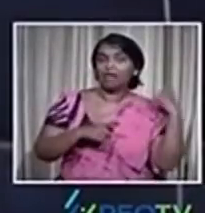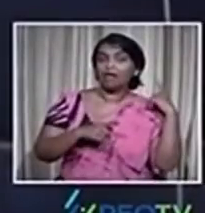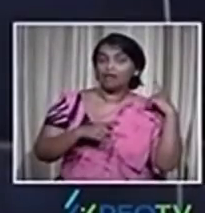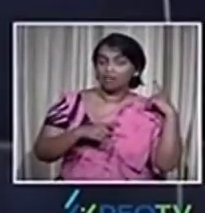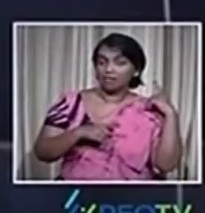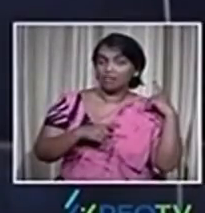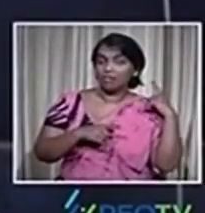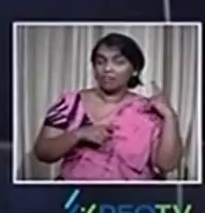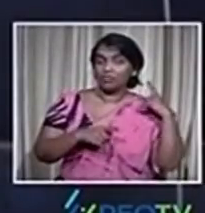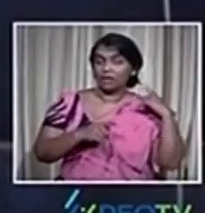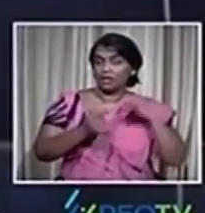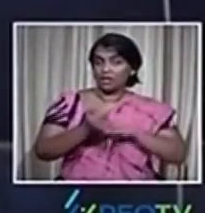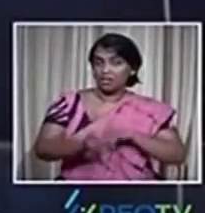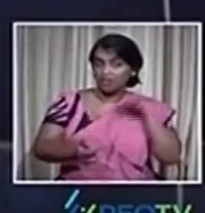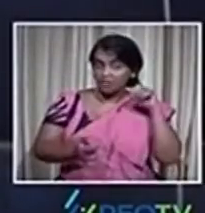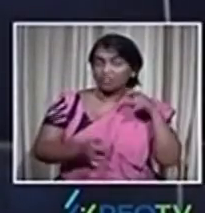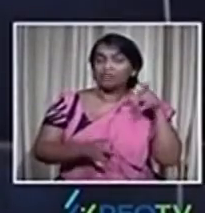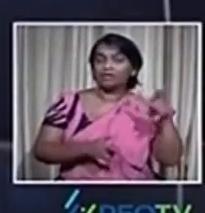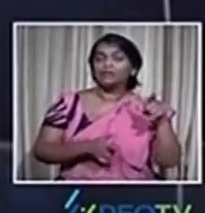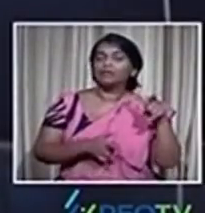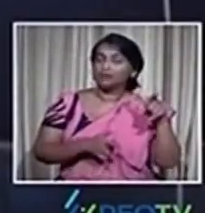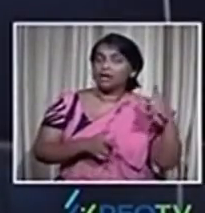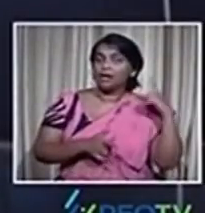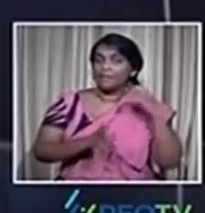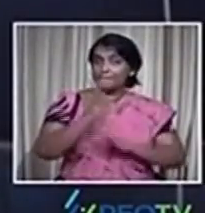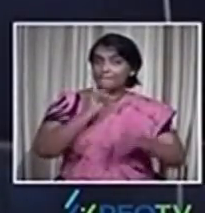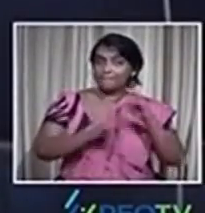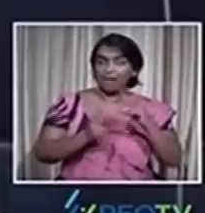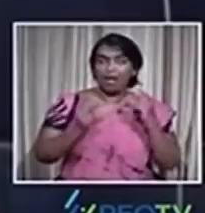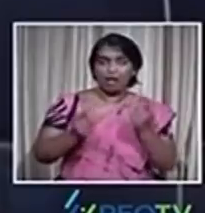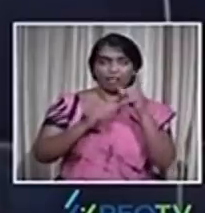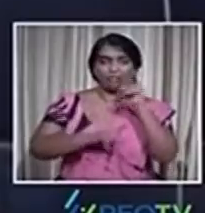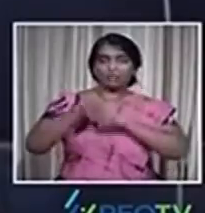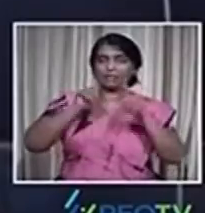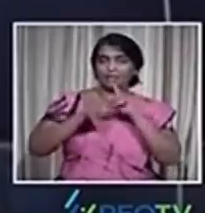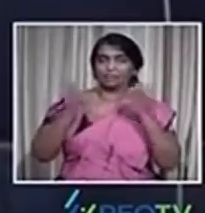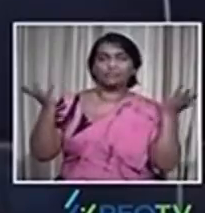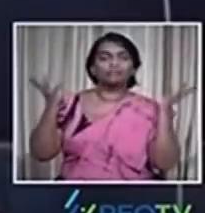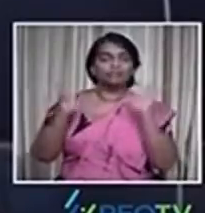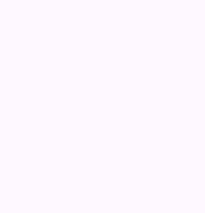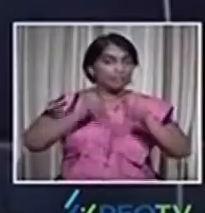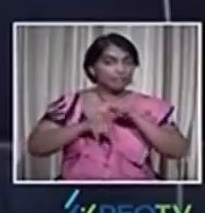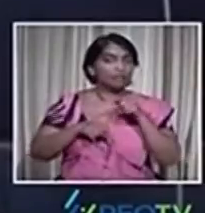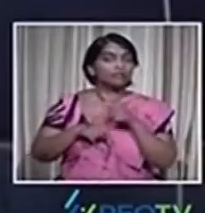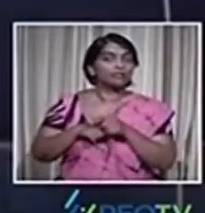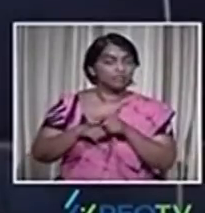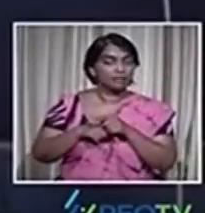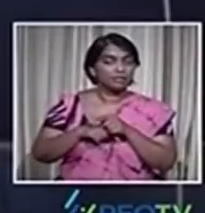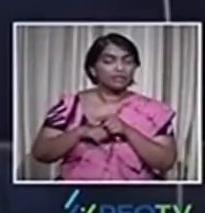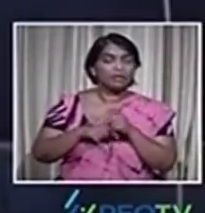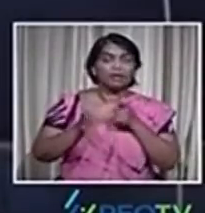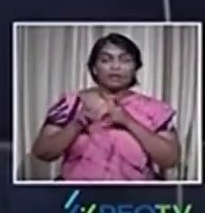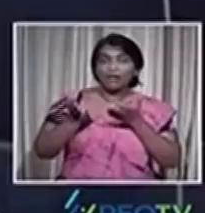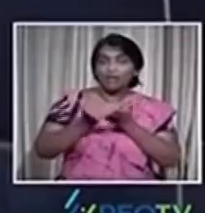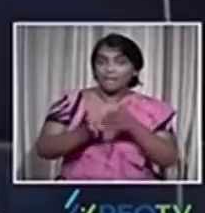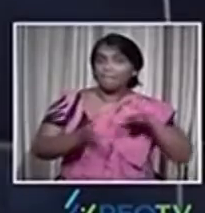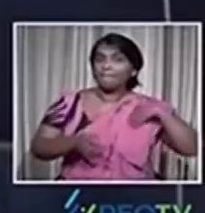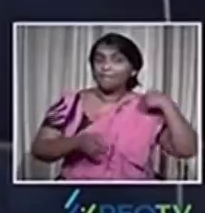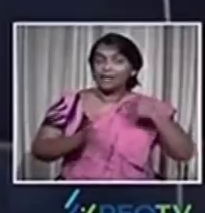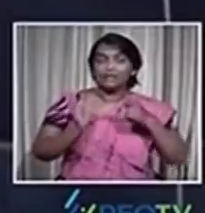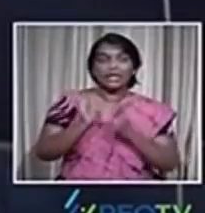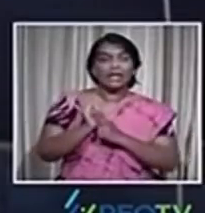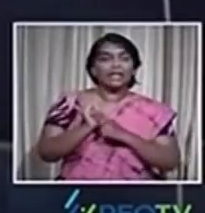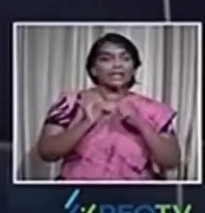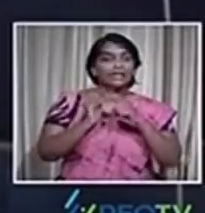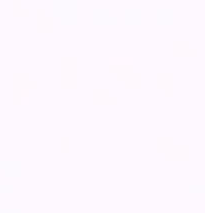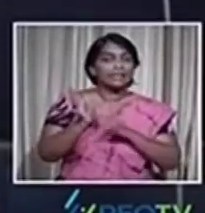An emergency security meeting with the attendance of the Defence Secretary and other officials was held while the Mirihana incident was ongoing. I will responsibly state